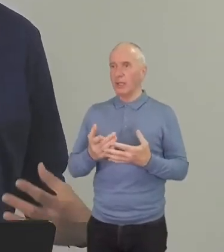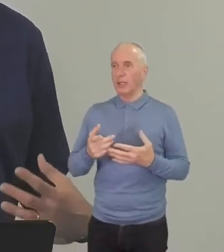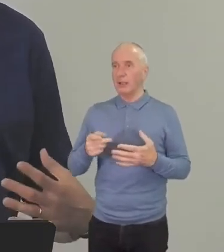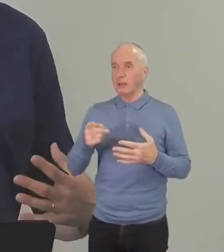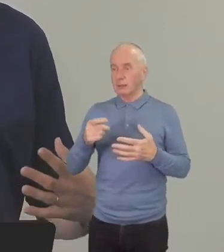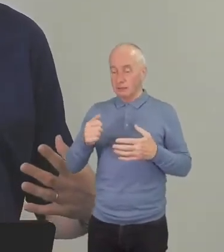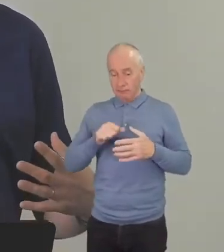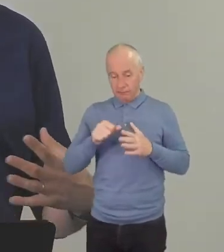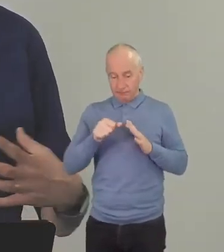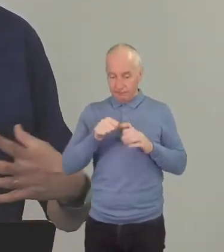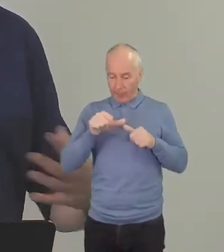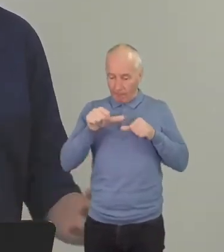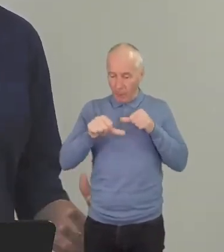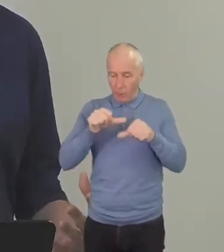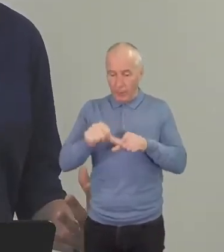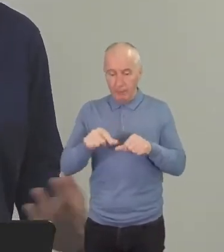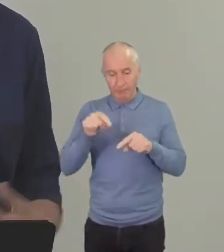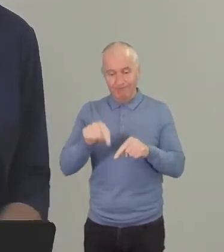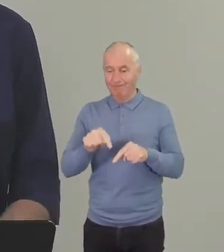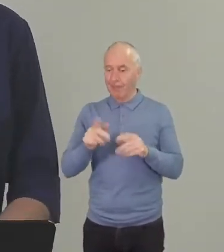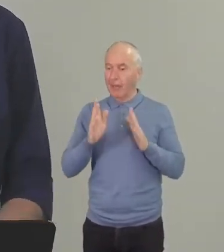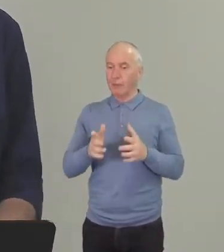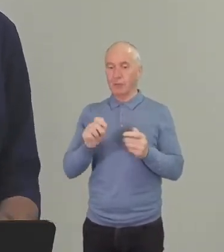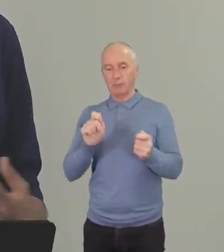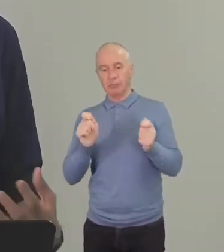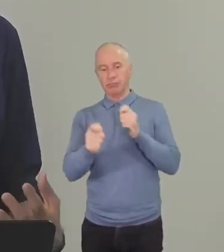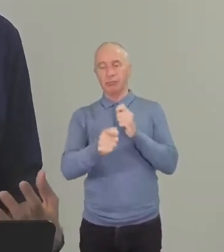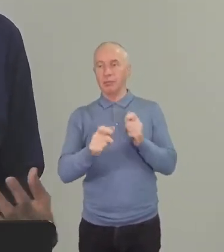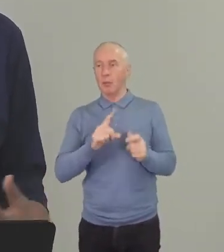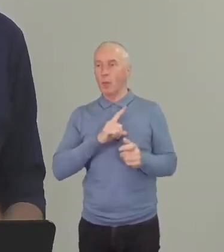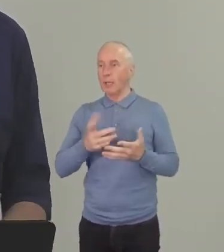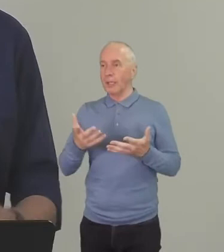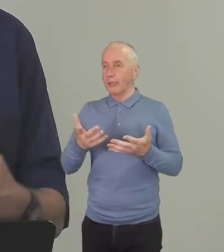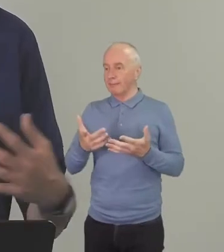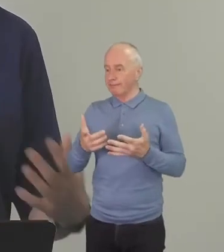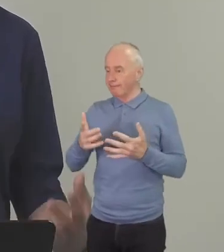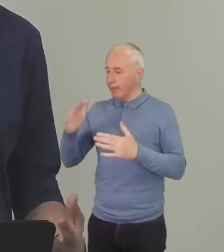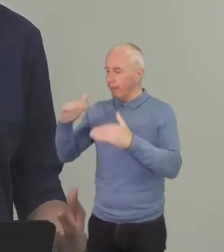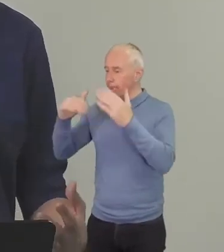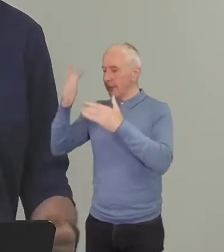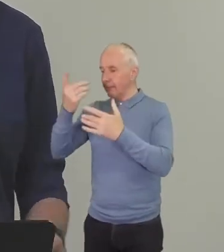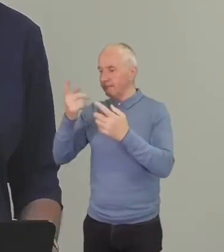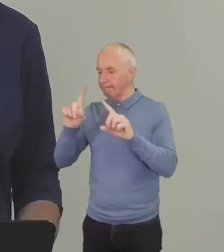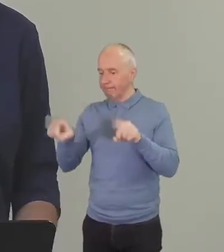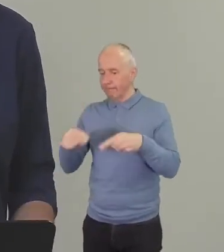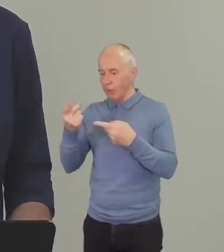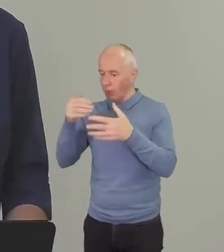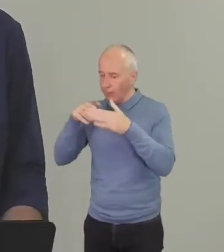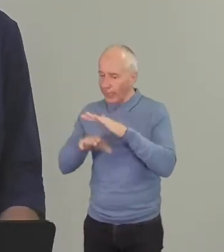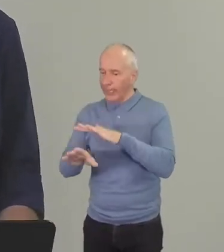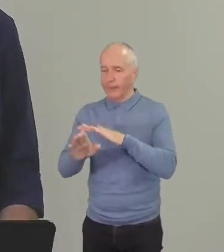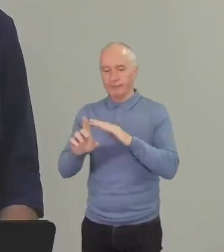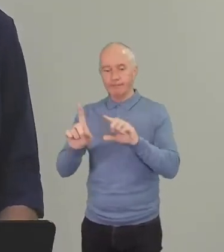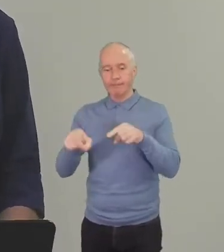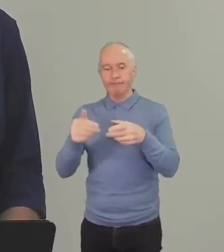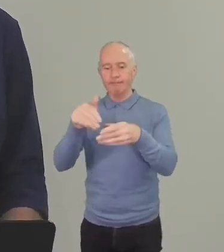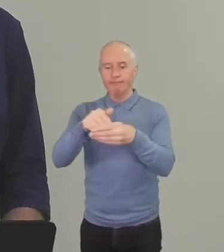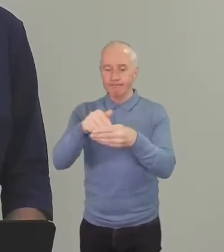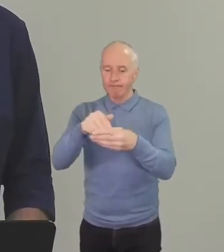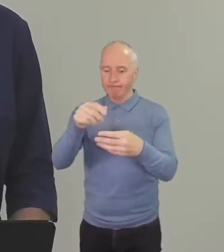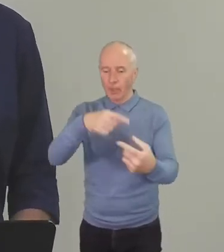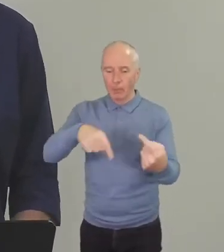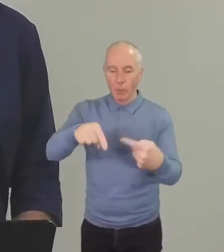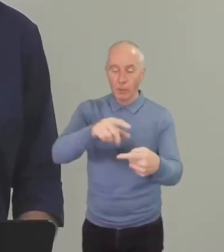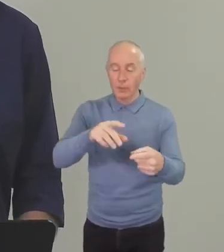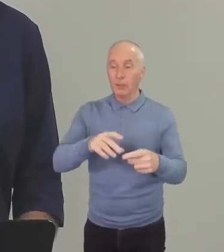there are programs that just simply had to change because people couldn't meet in buildings, they couldn't go to the community and do what they had to do. We've